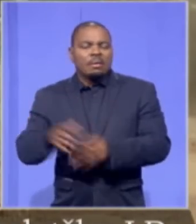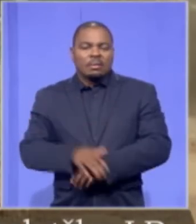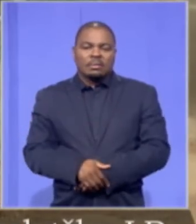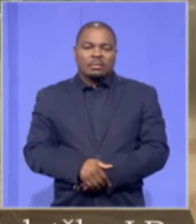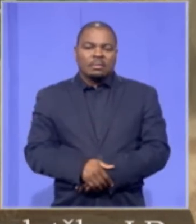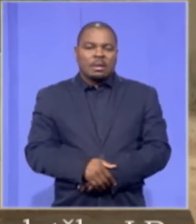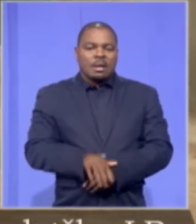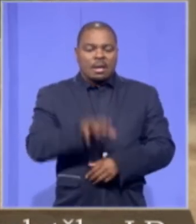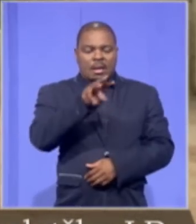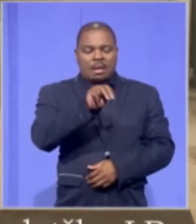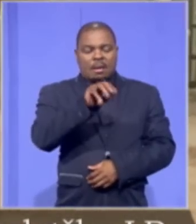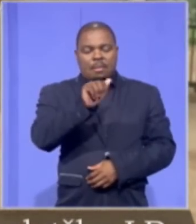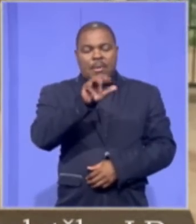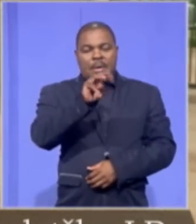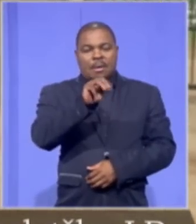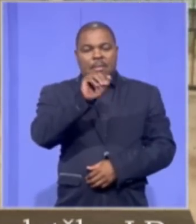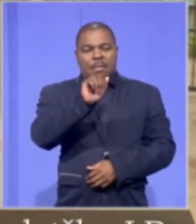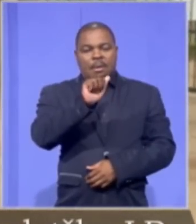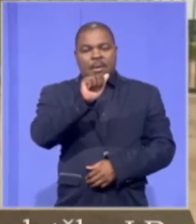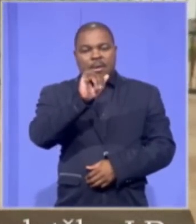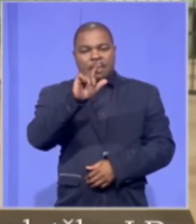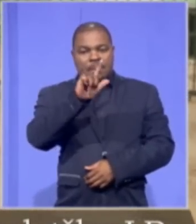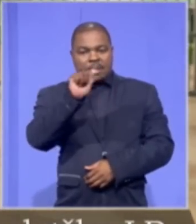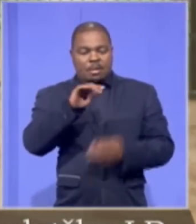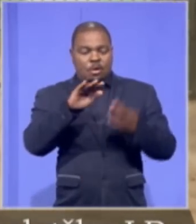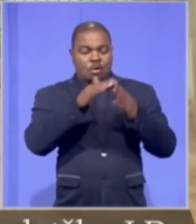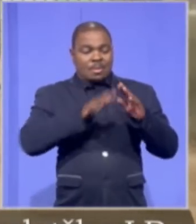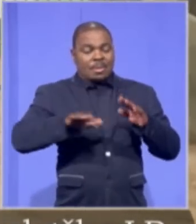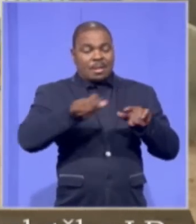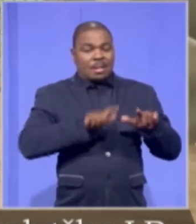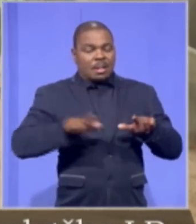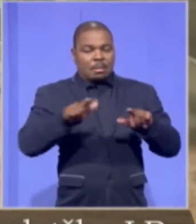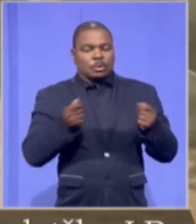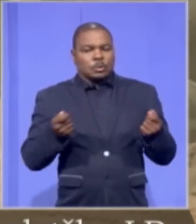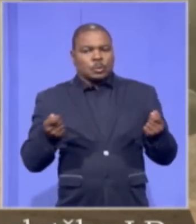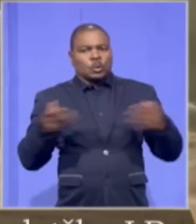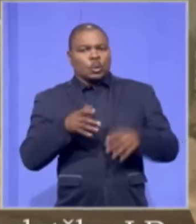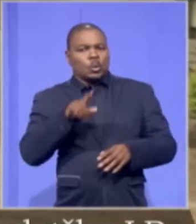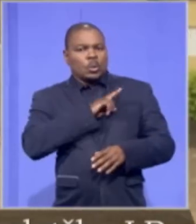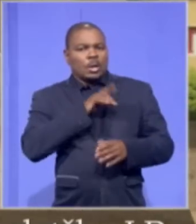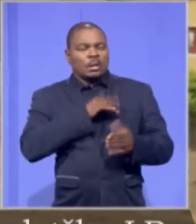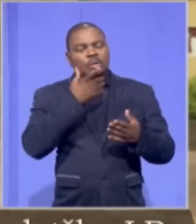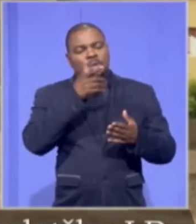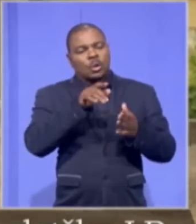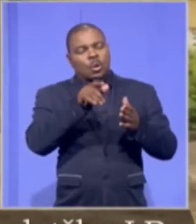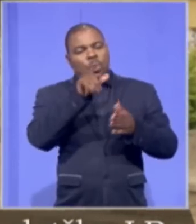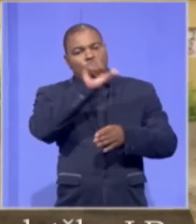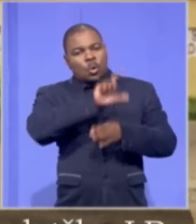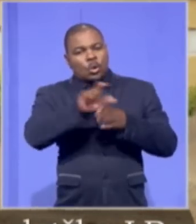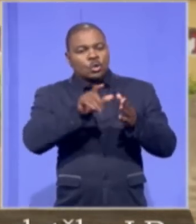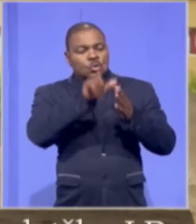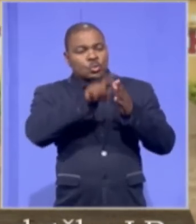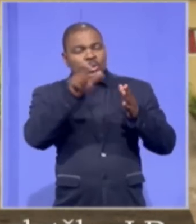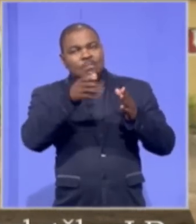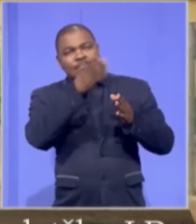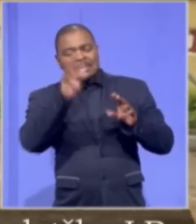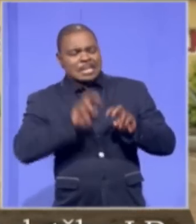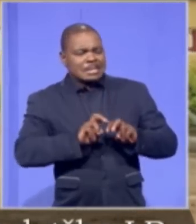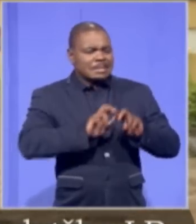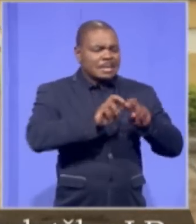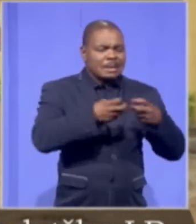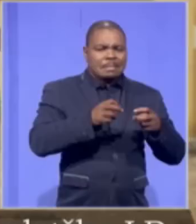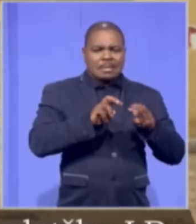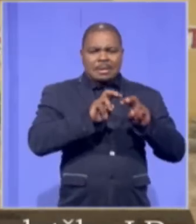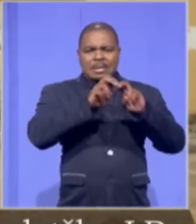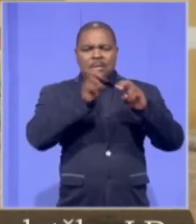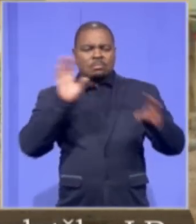Badudi ba Mamaila ka Limpopo ba sa tšhošitšwe ke ditiragalo tša go katwa ga baithuti ba college fa go šetšego go begilwe